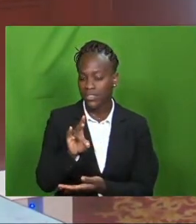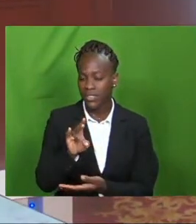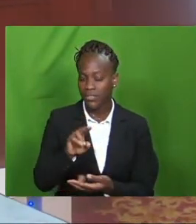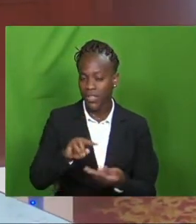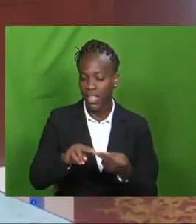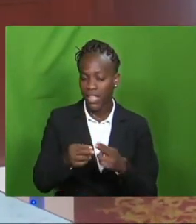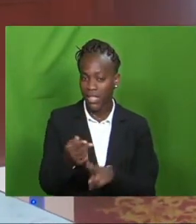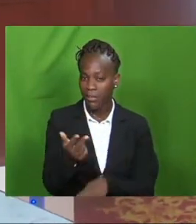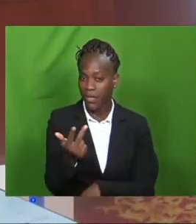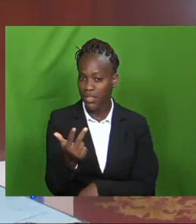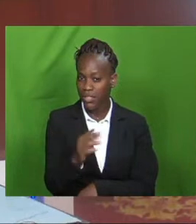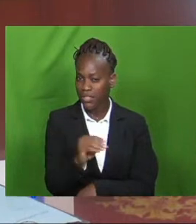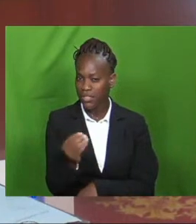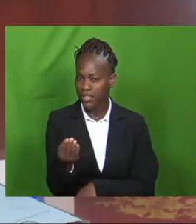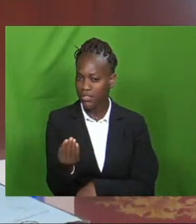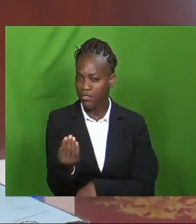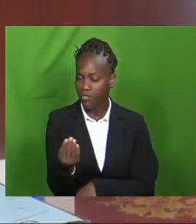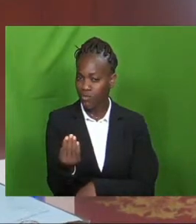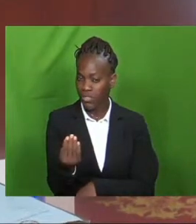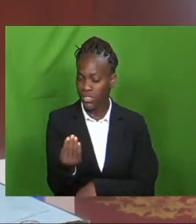and 14.